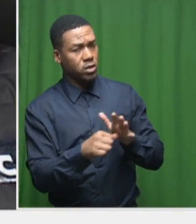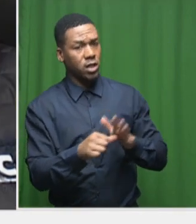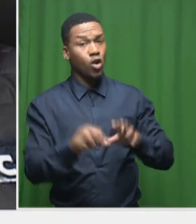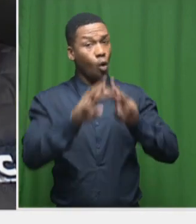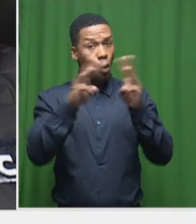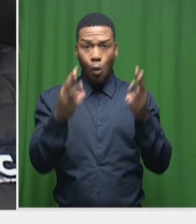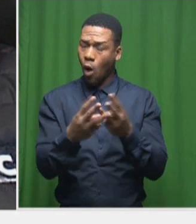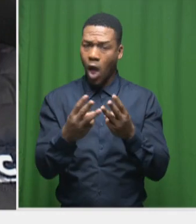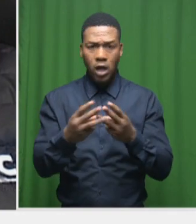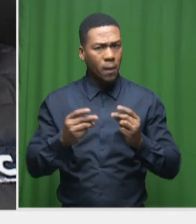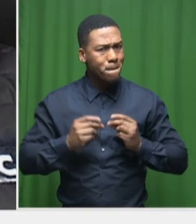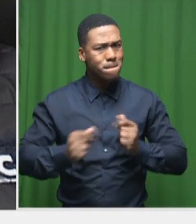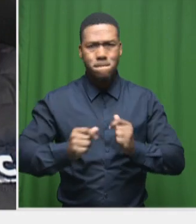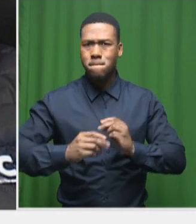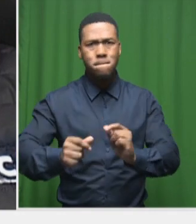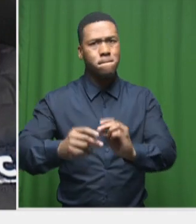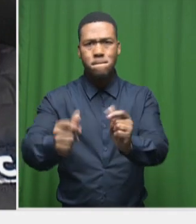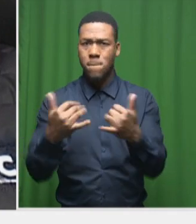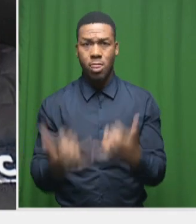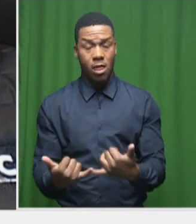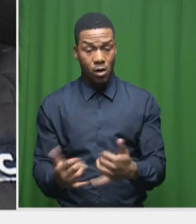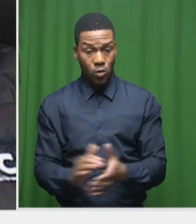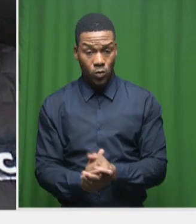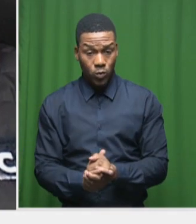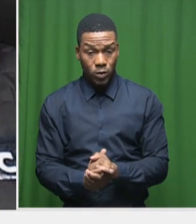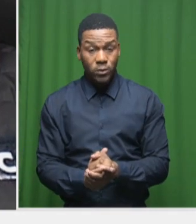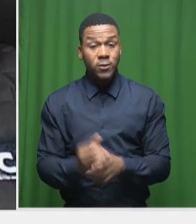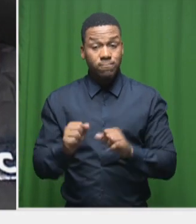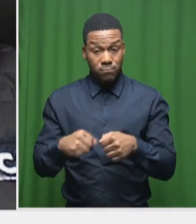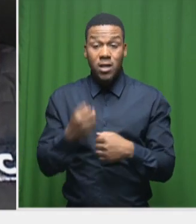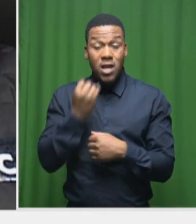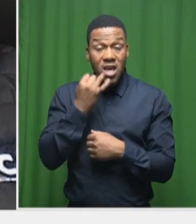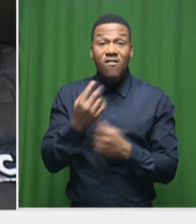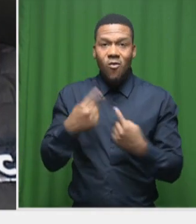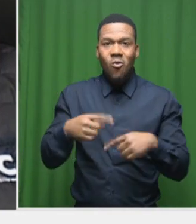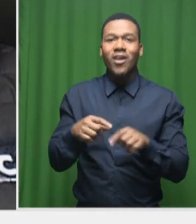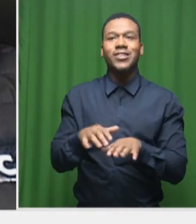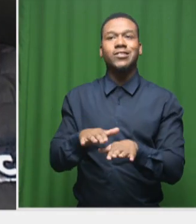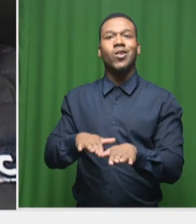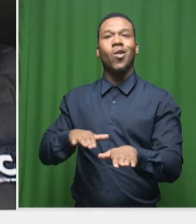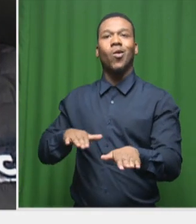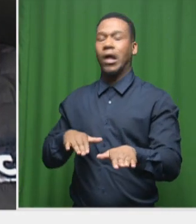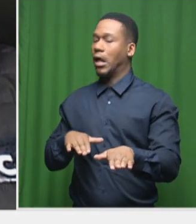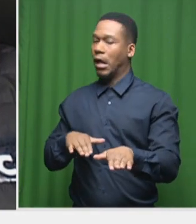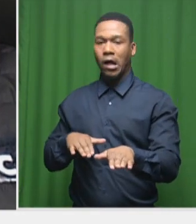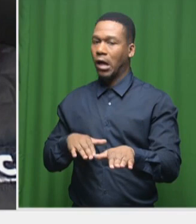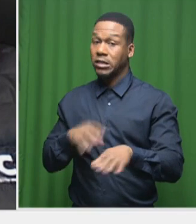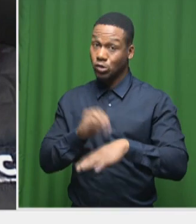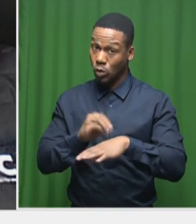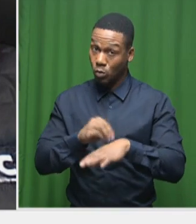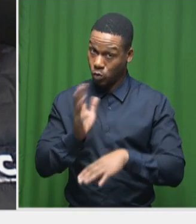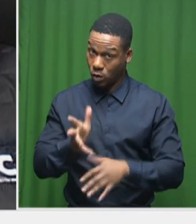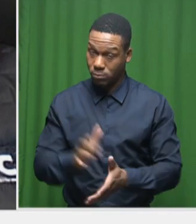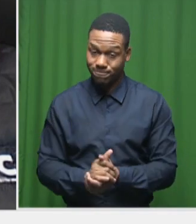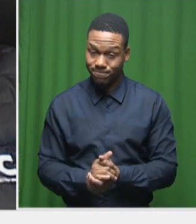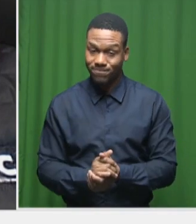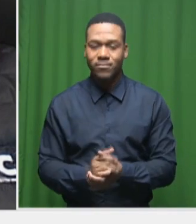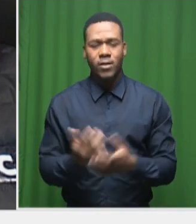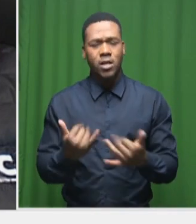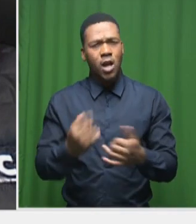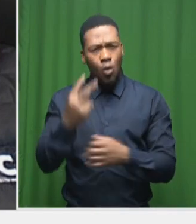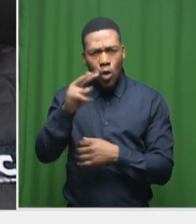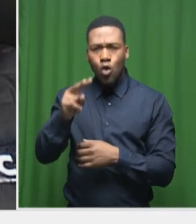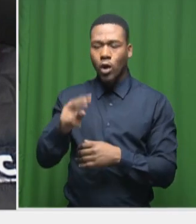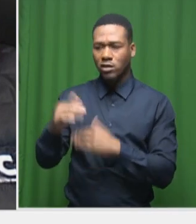very, very fast rate, and it's actually a frighteningly fast rate, and we don't keep up with it. We're in big trouble. So we're now looking at